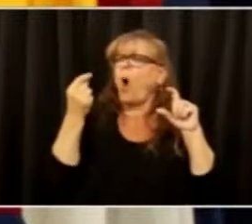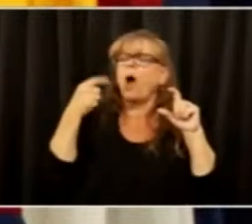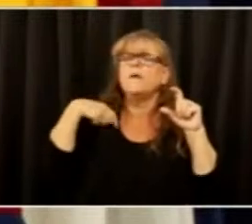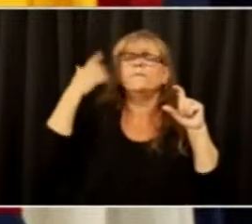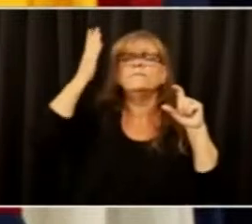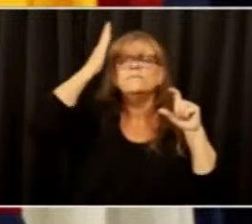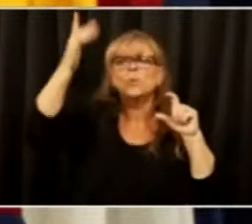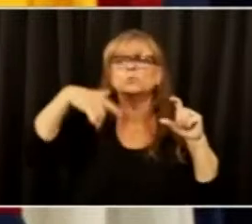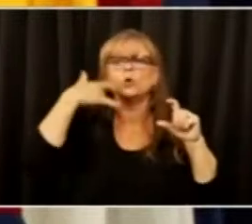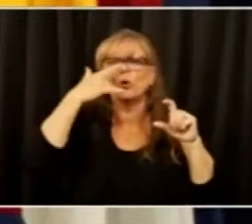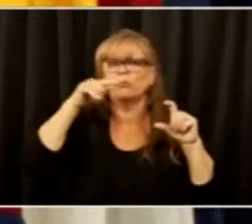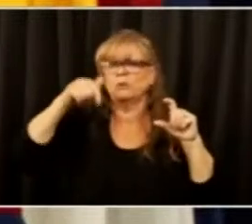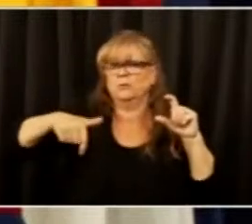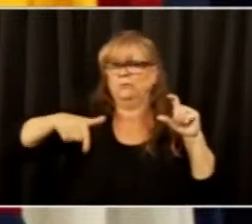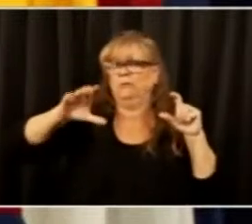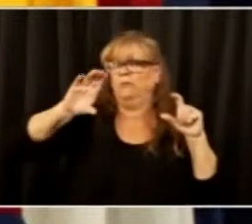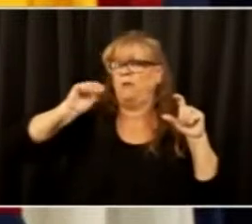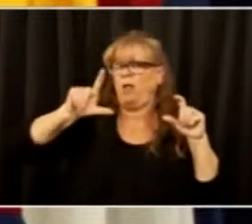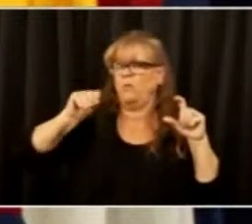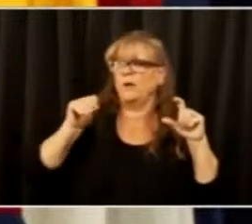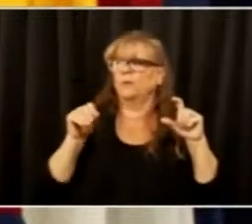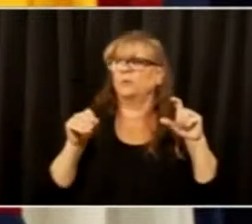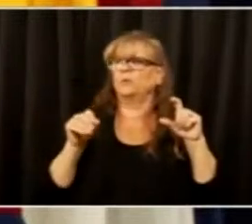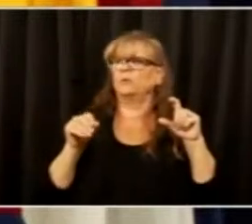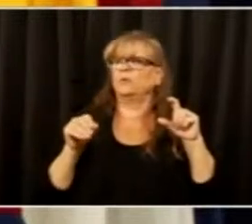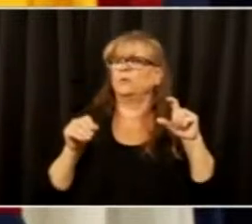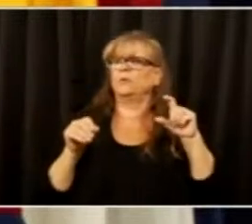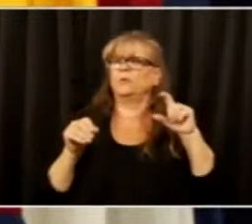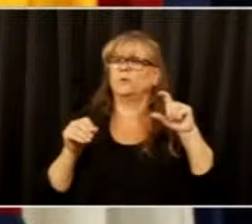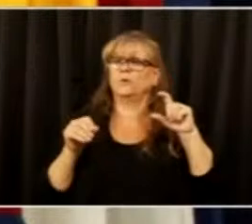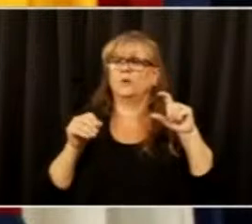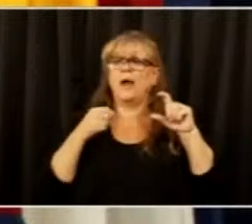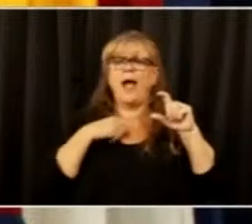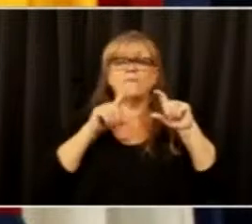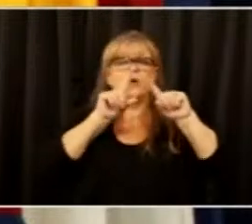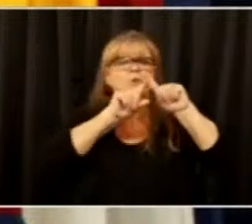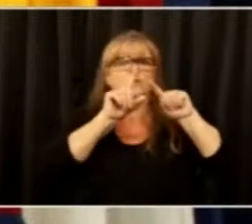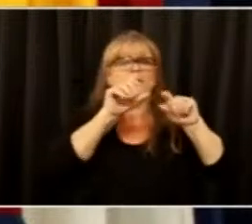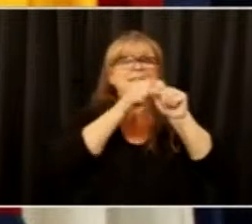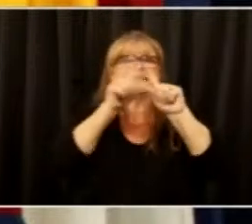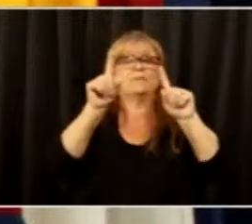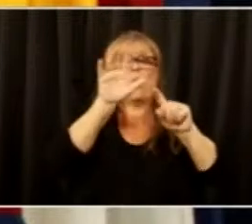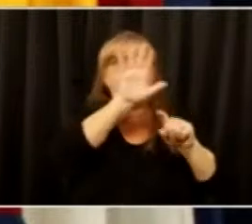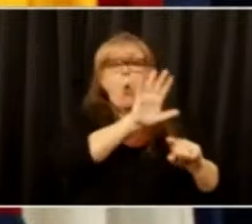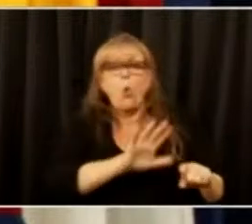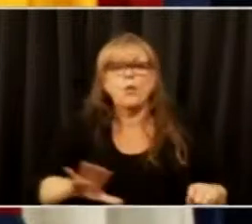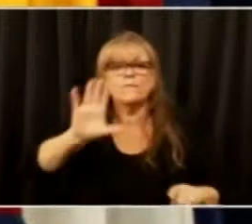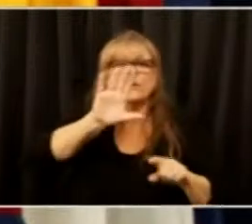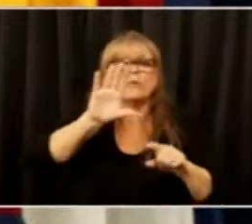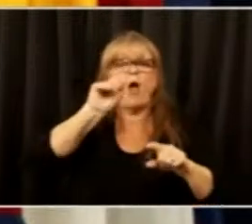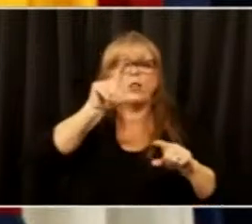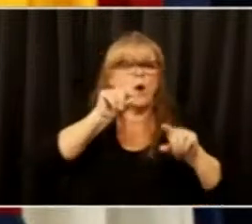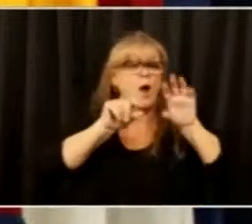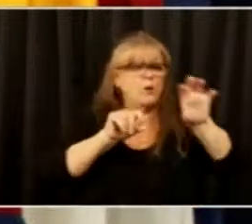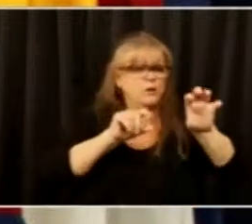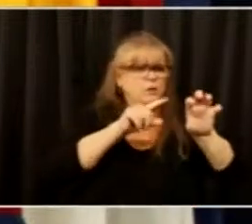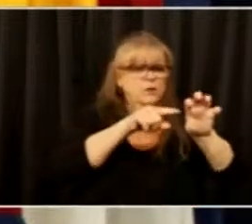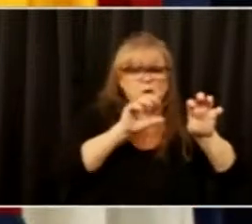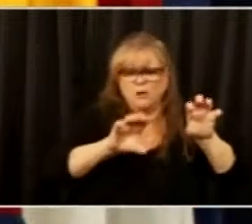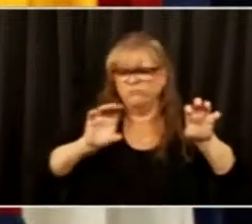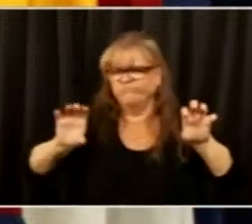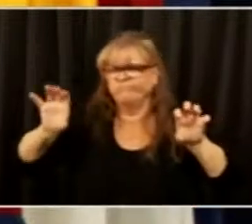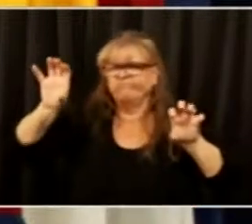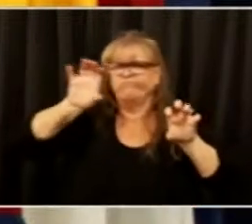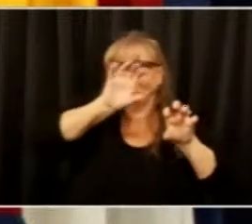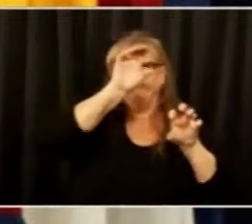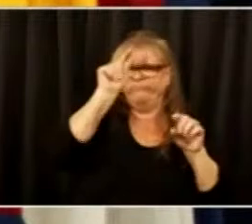if we have sort of disparate vaccination rates in different parts of the state? What will that mean for us going forward? To address that second one, can. So in the